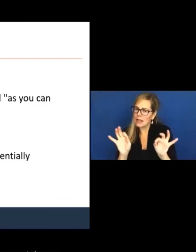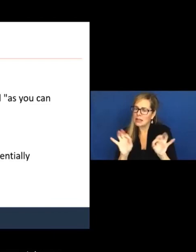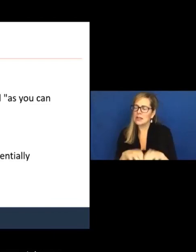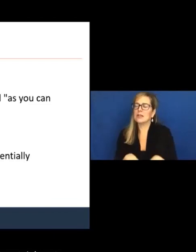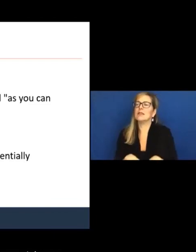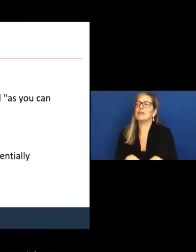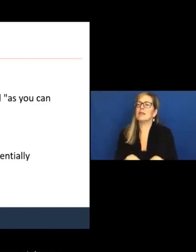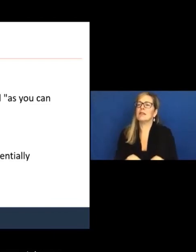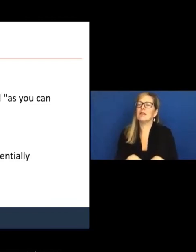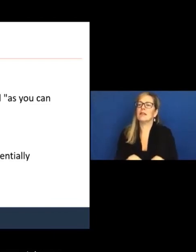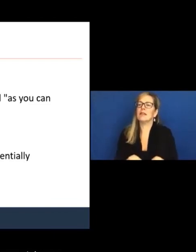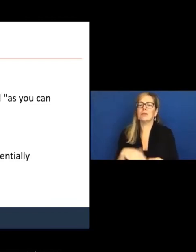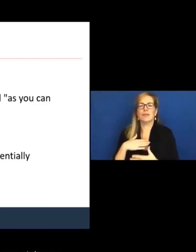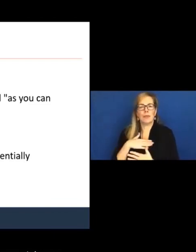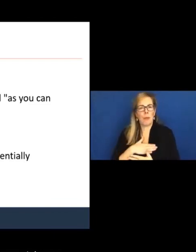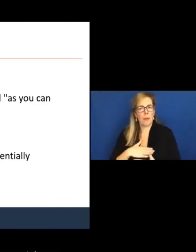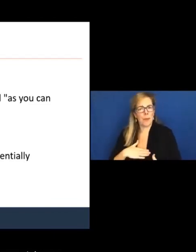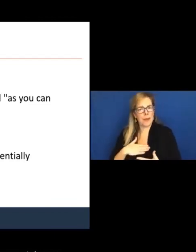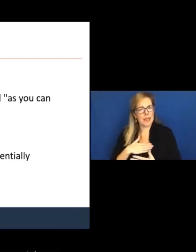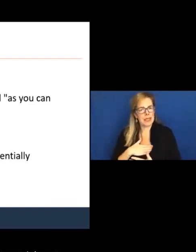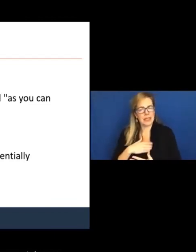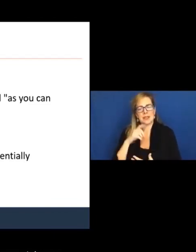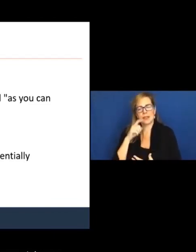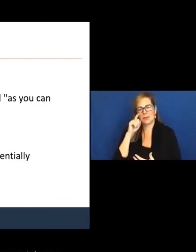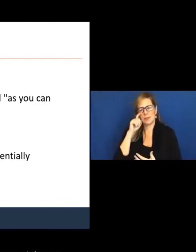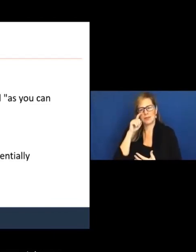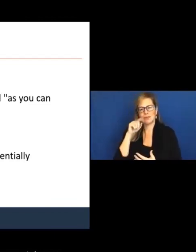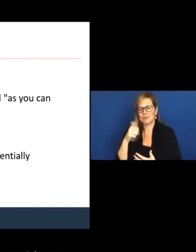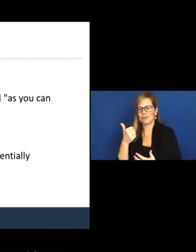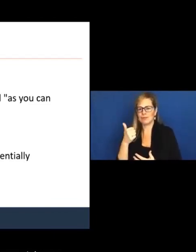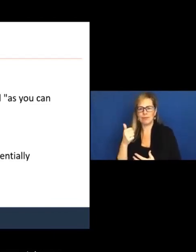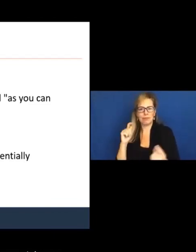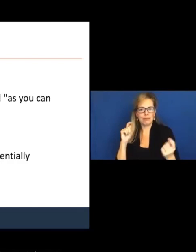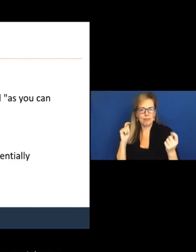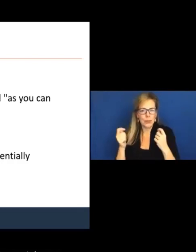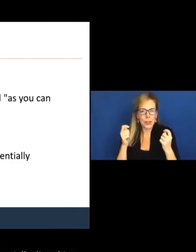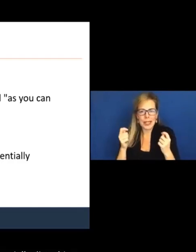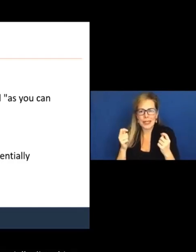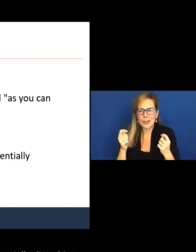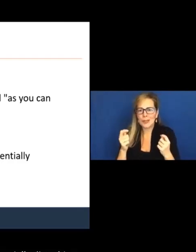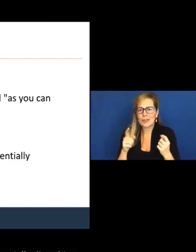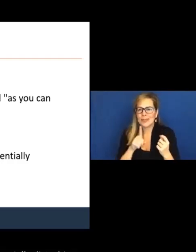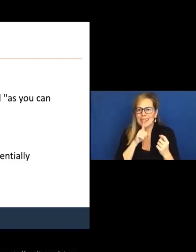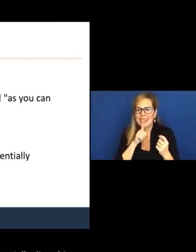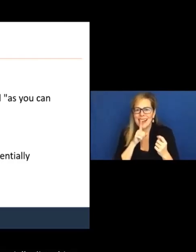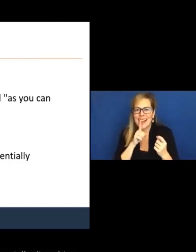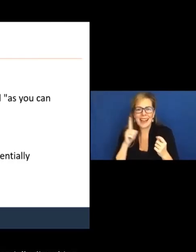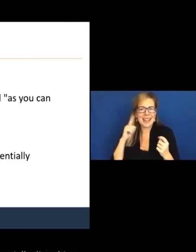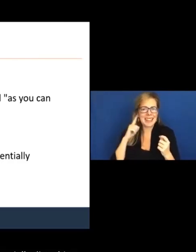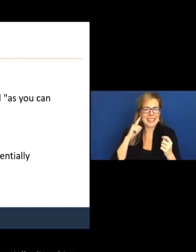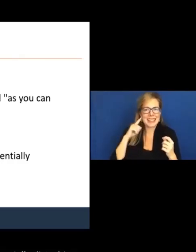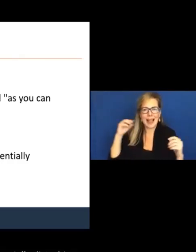please advise in advance of any changes in light, sound, flashing